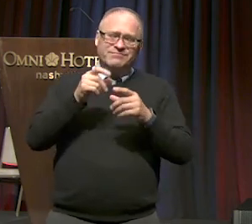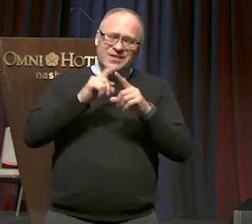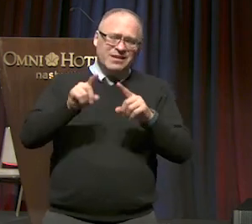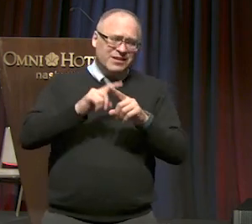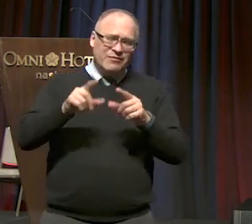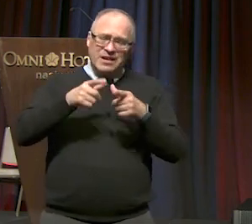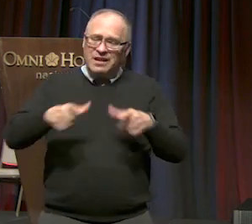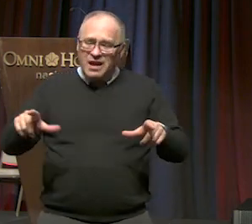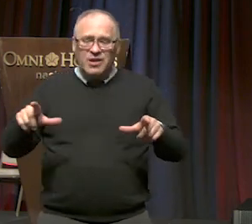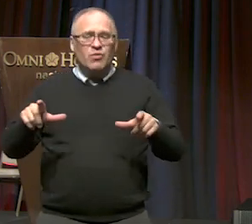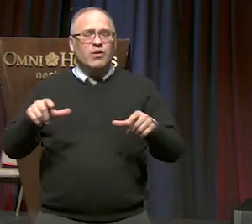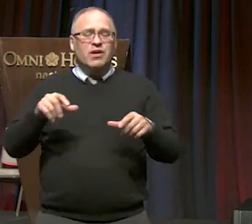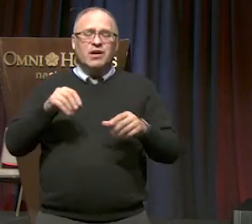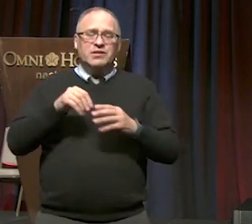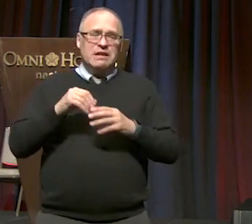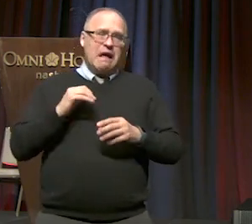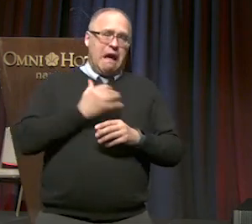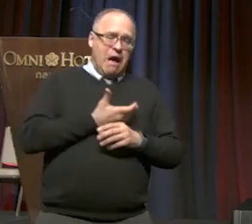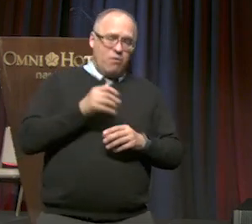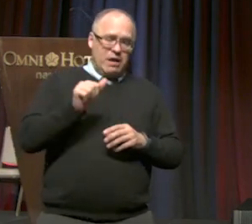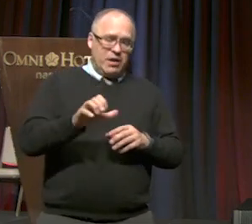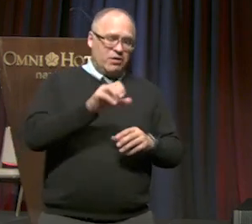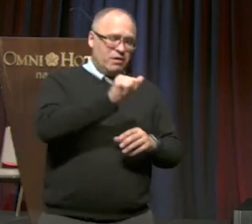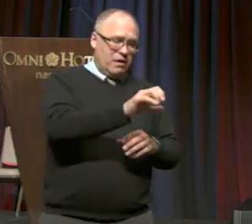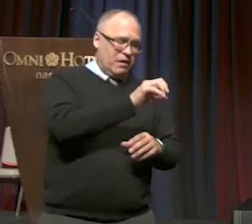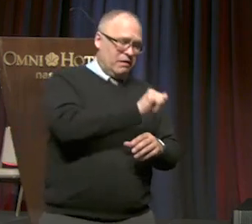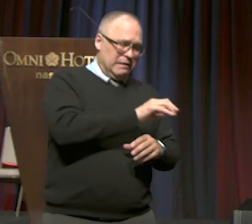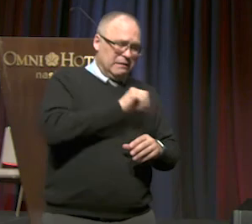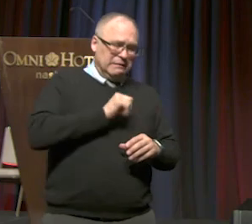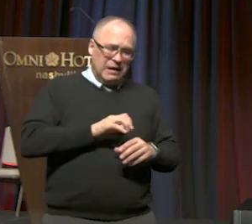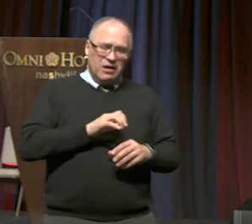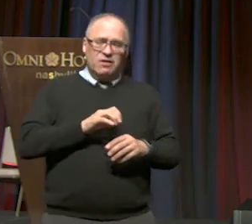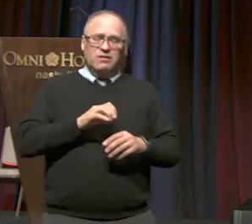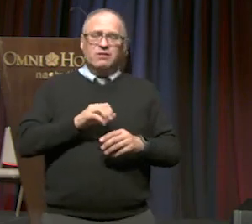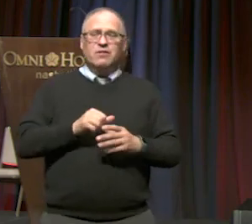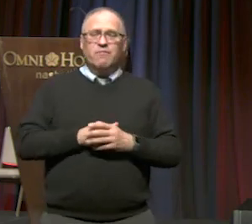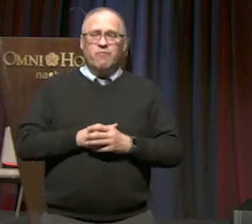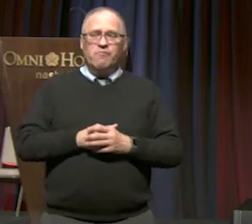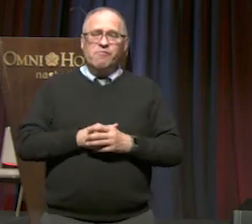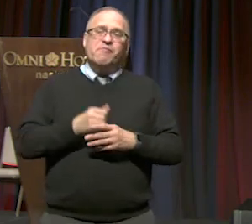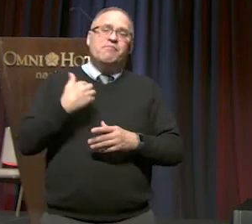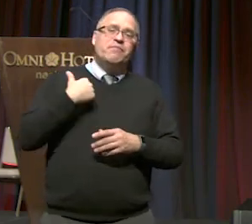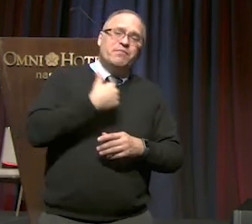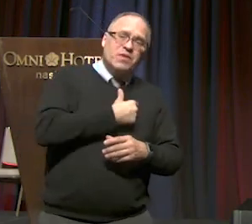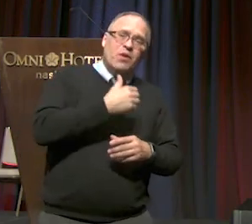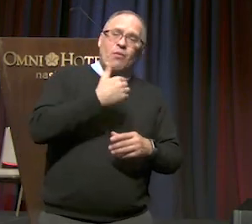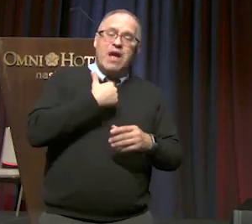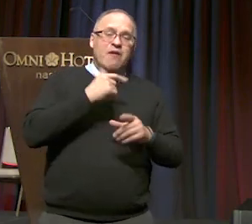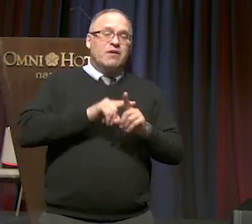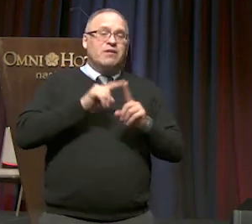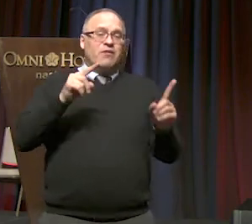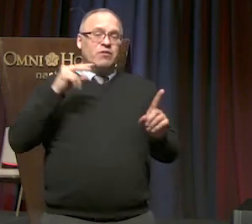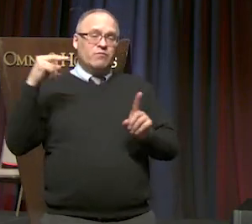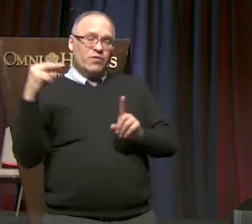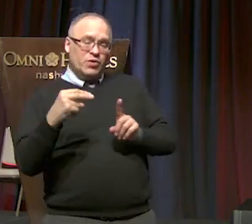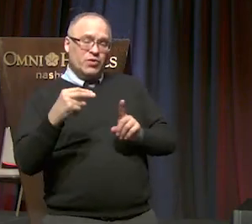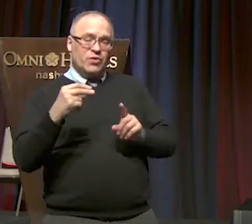Ilocano, for us to have a deeper understanding and interpretation.